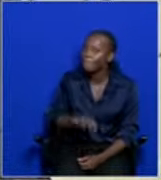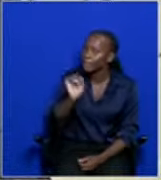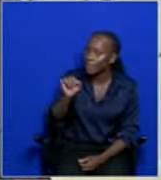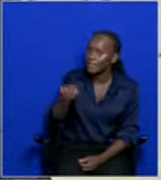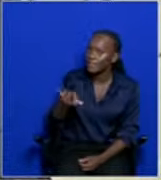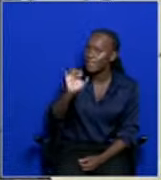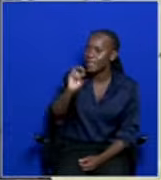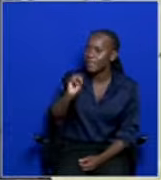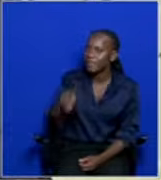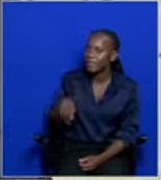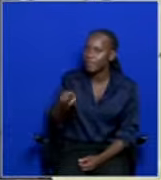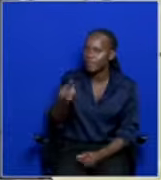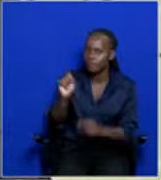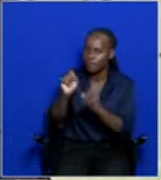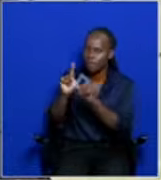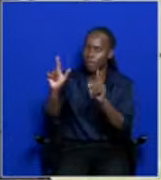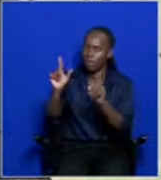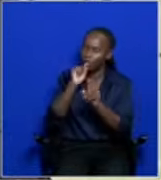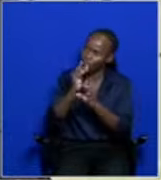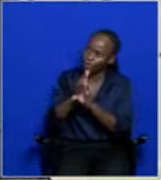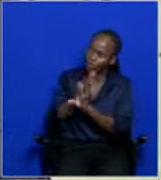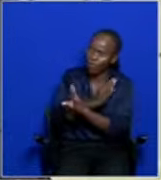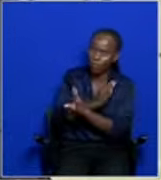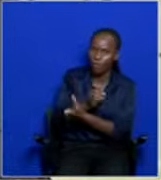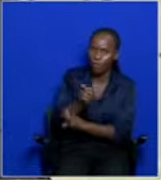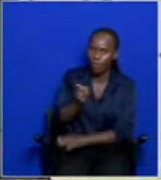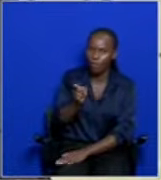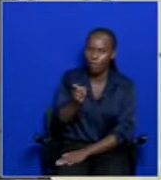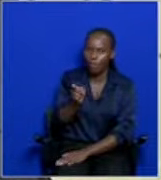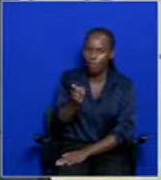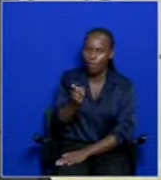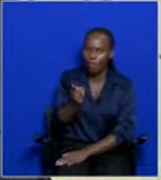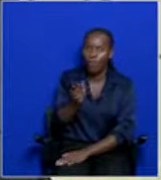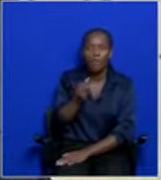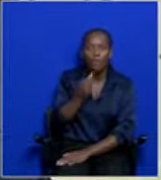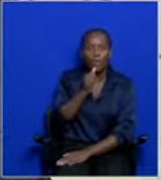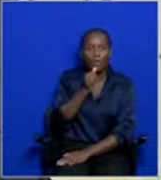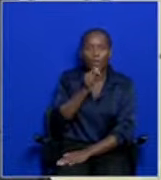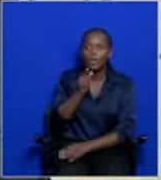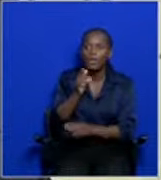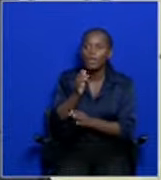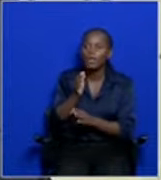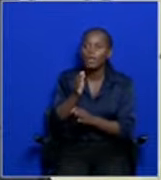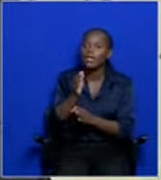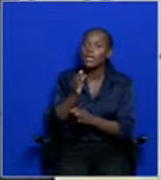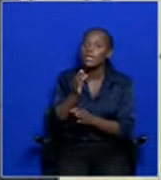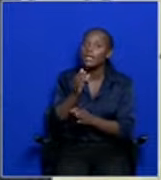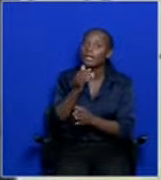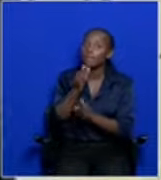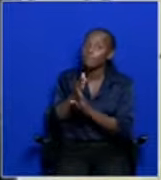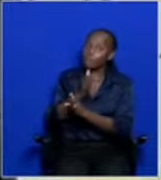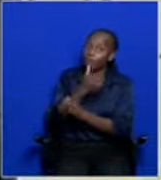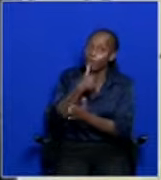the letter of demand? The civil litigation. Why am I saying so?